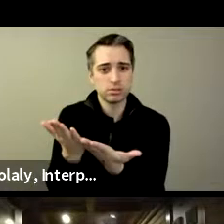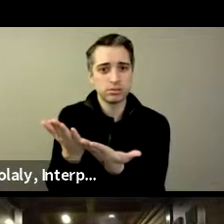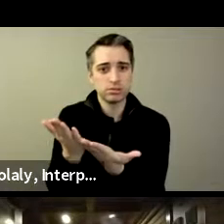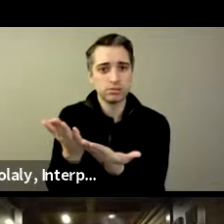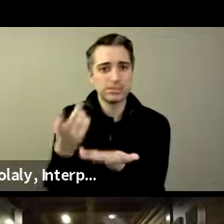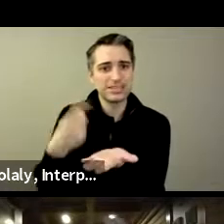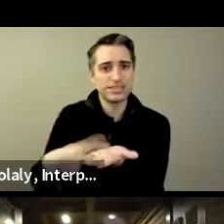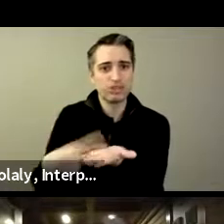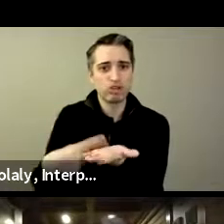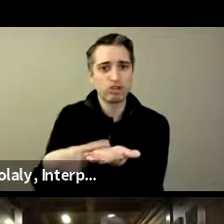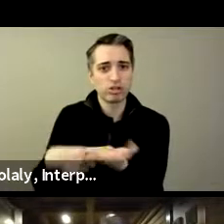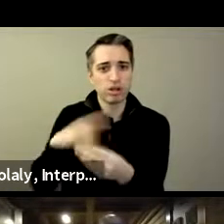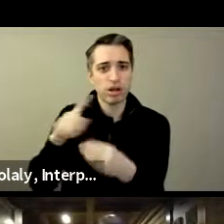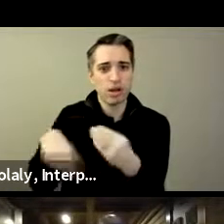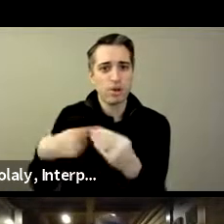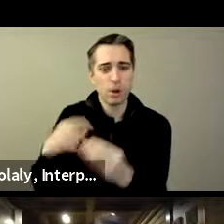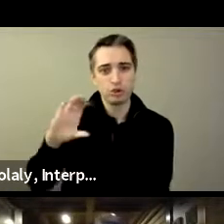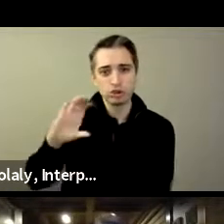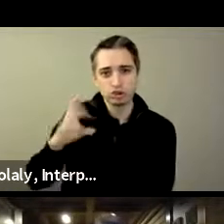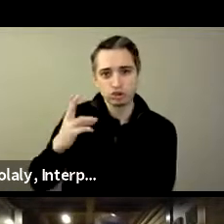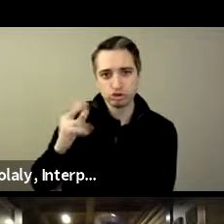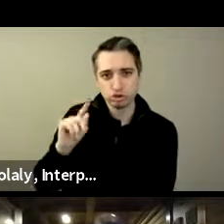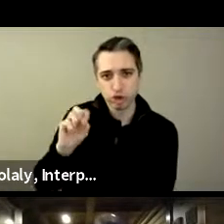discussion regarding the charter schools